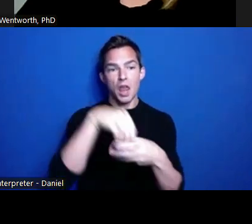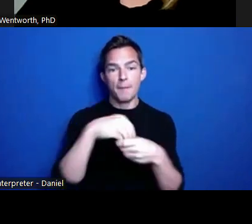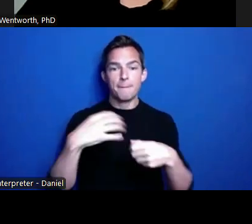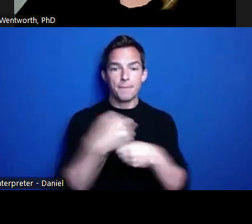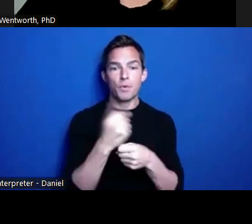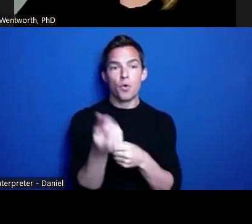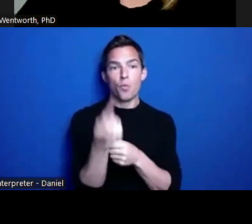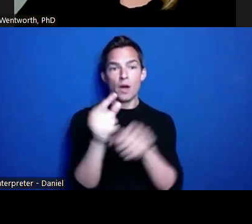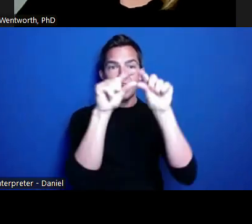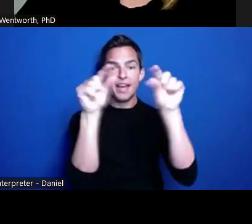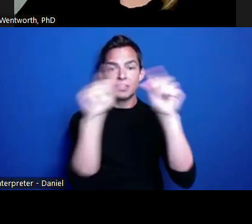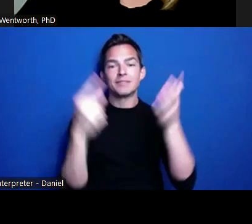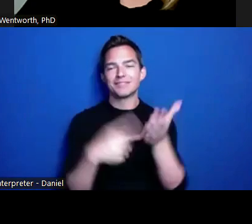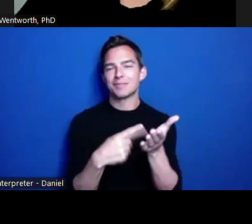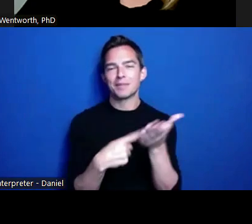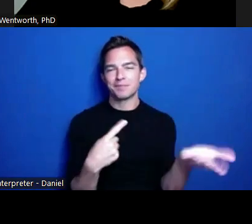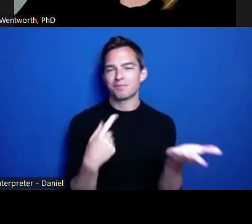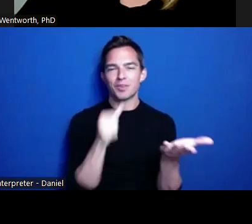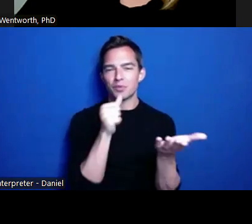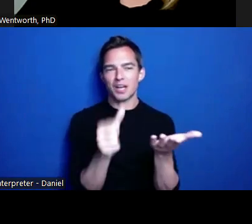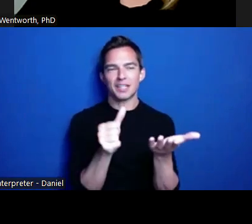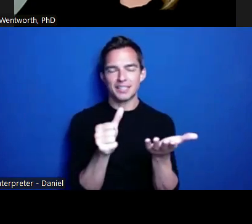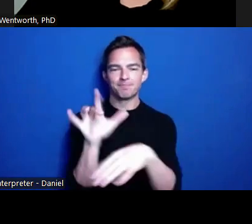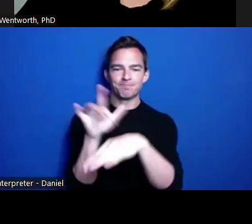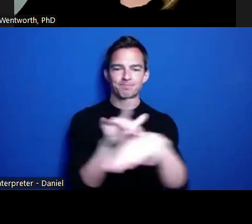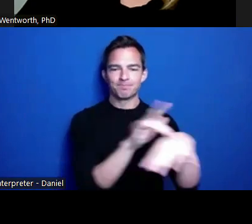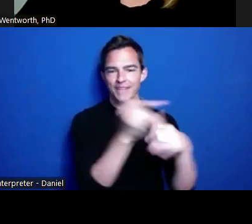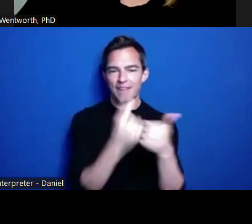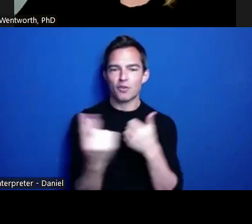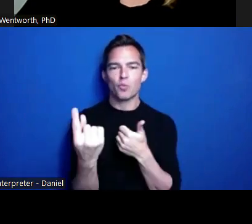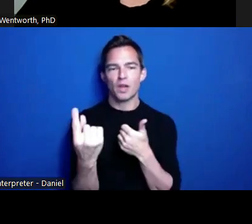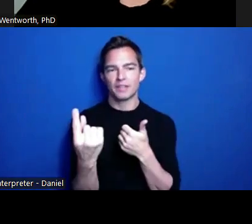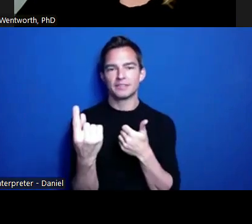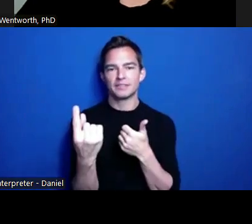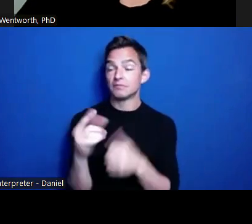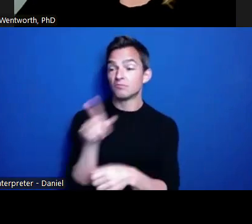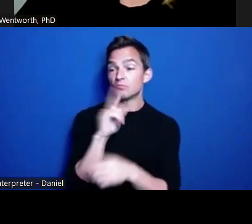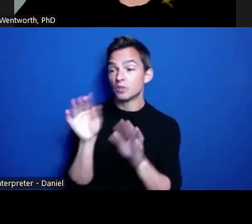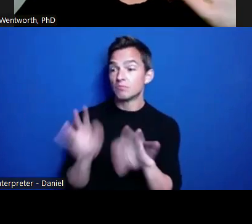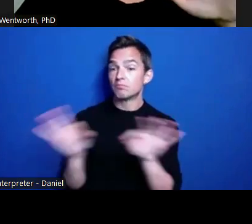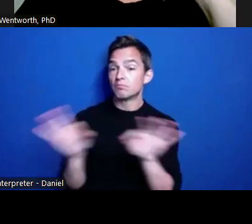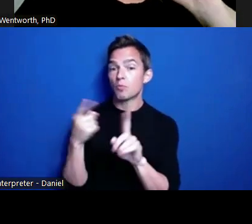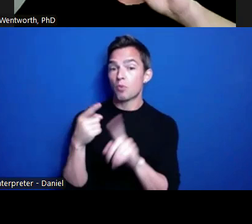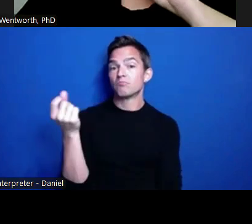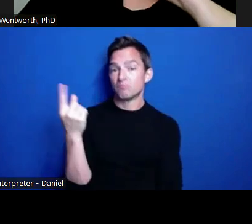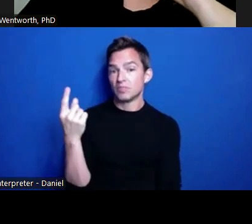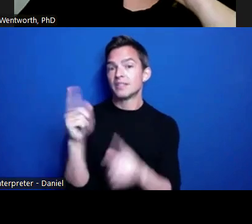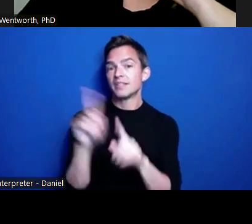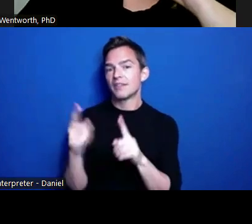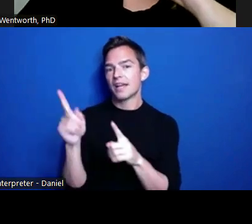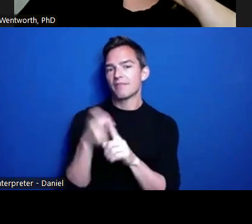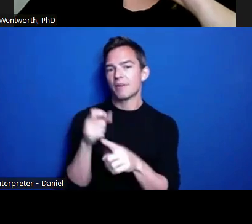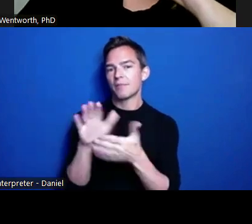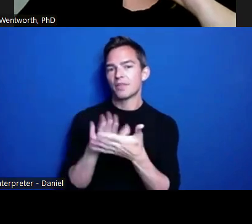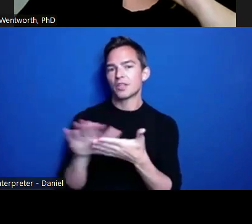header, sometimes we're not gonna hit everybody. That's a really important point. I think that the difference is, and I come from the college